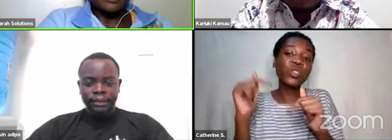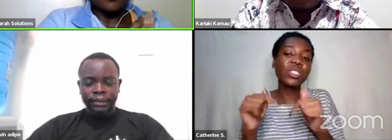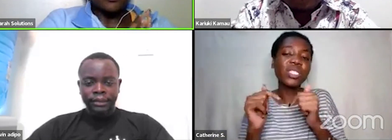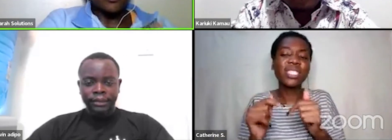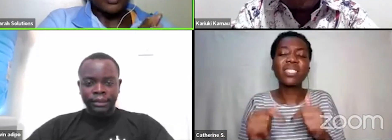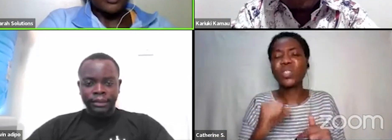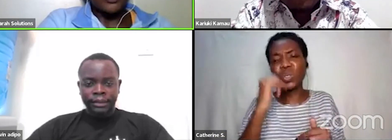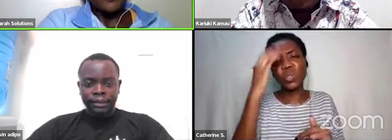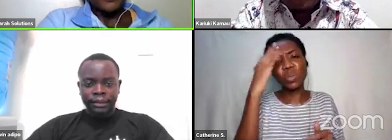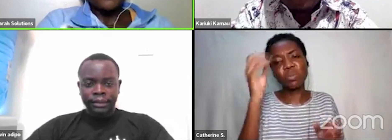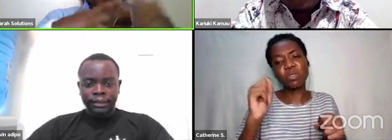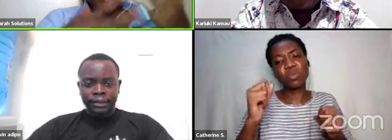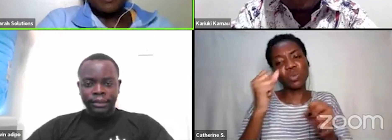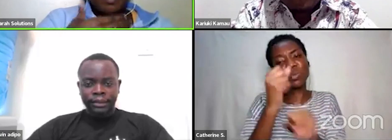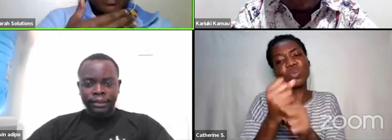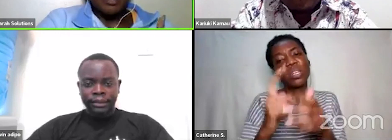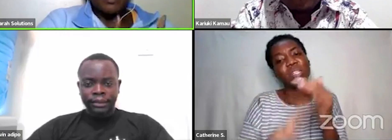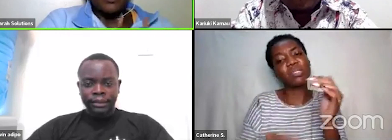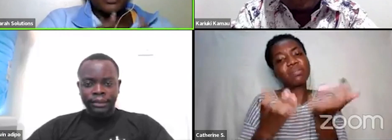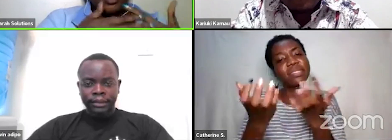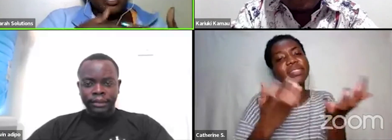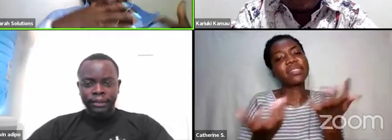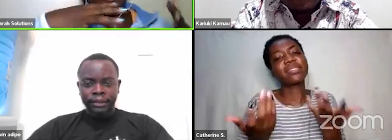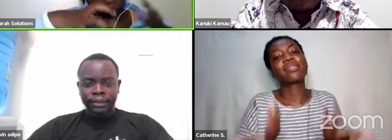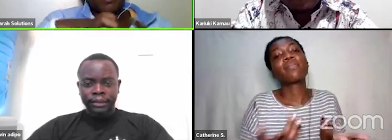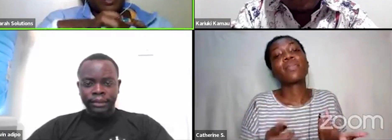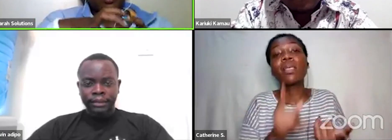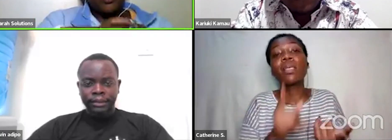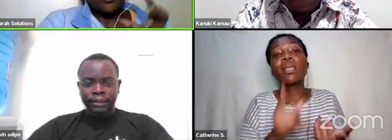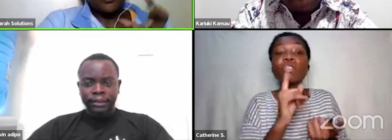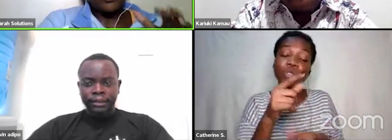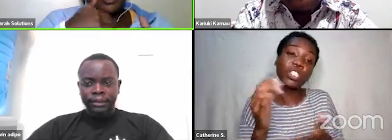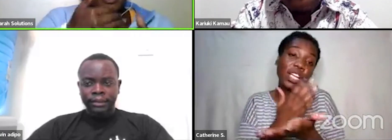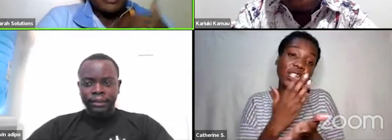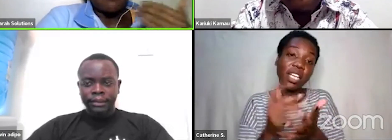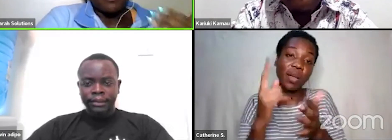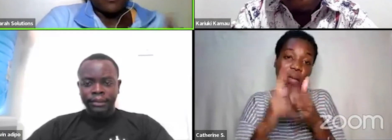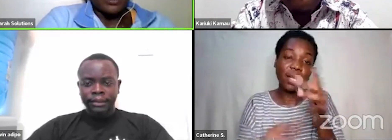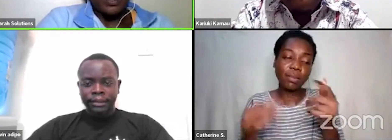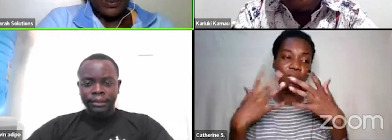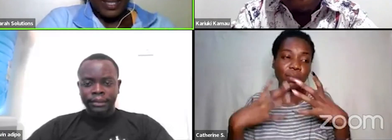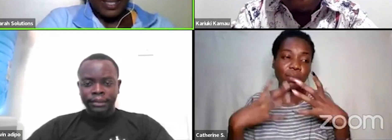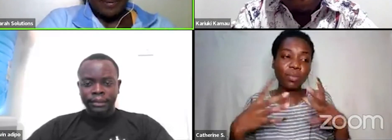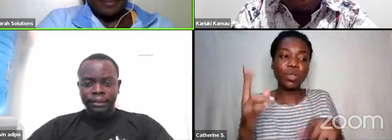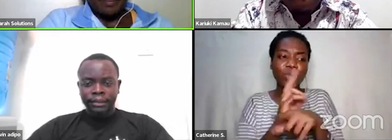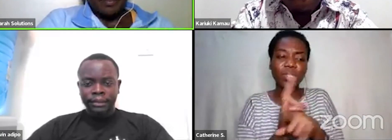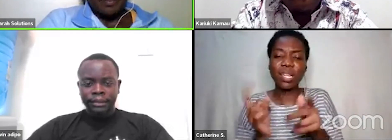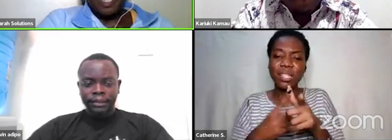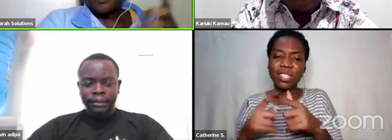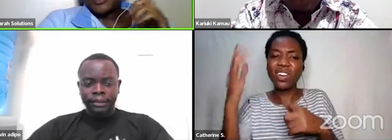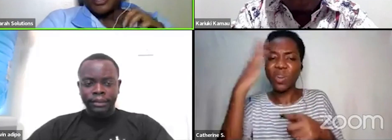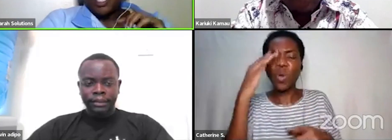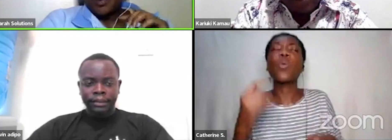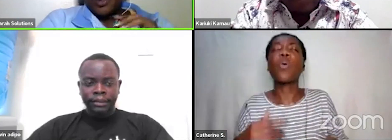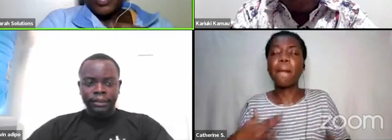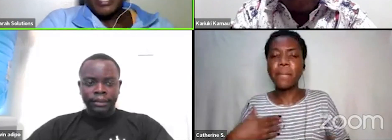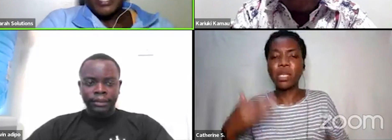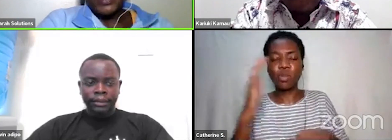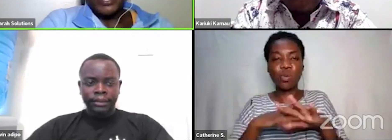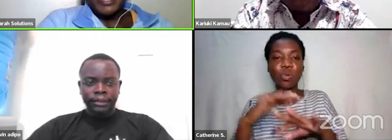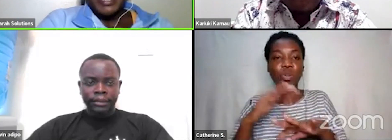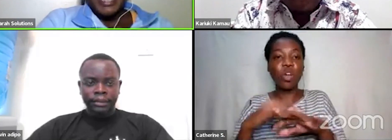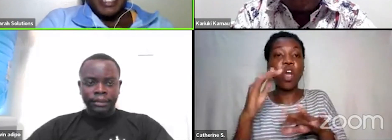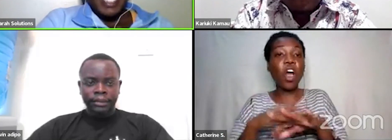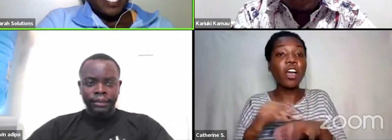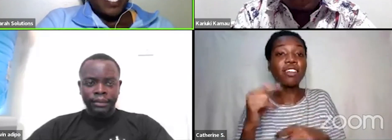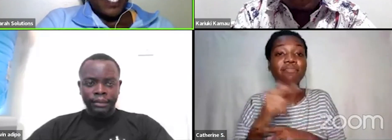what business they would go into. So what are some of the tips you can share that people can use to just discover what they're good at? And Purity, I hope you're on